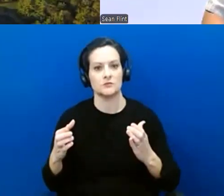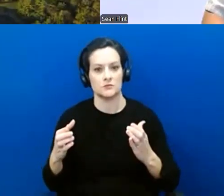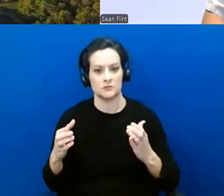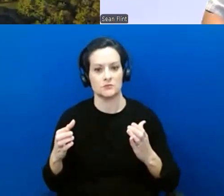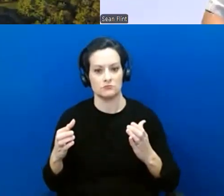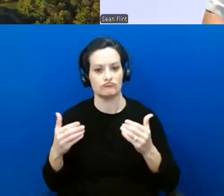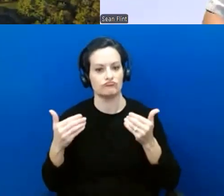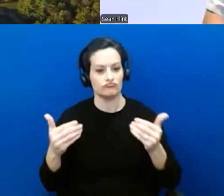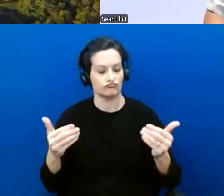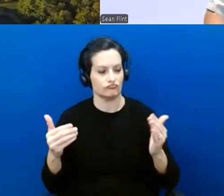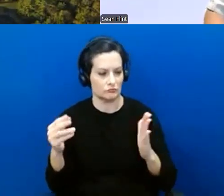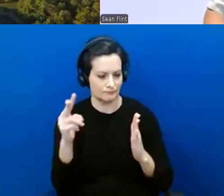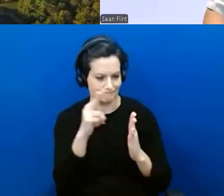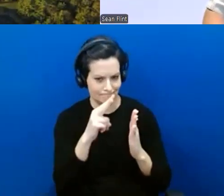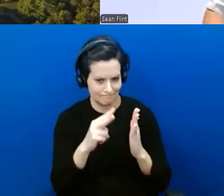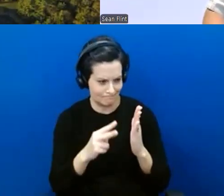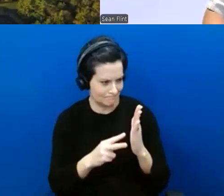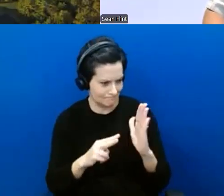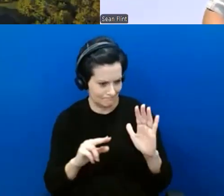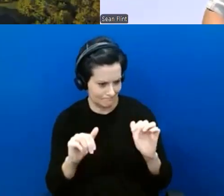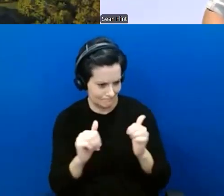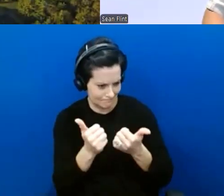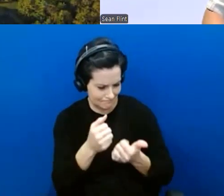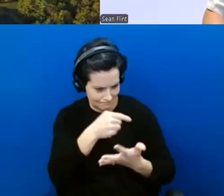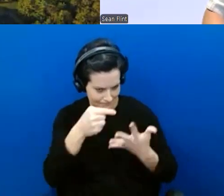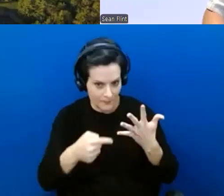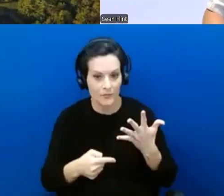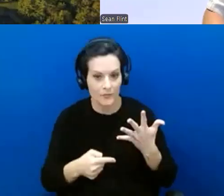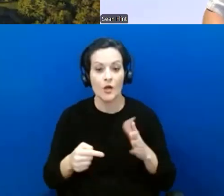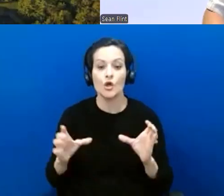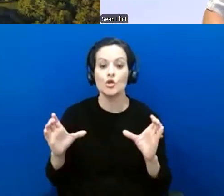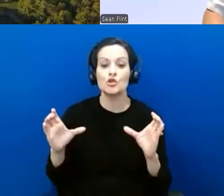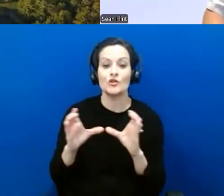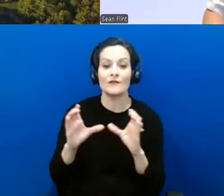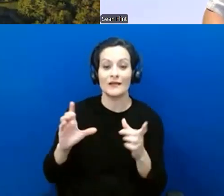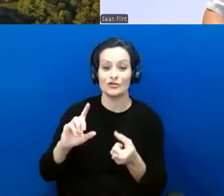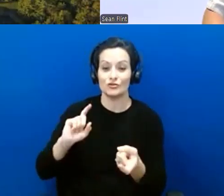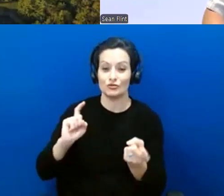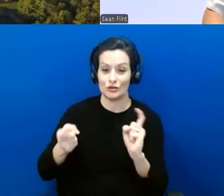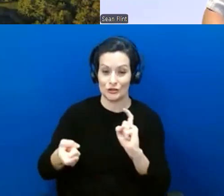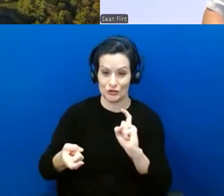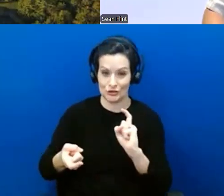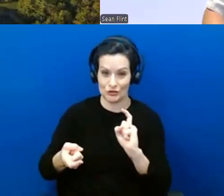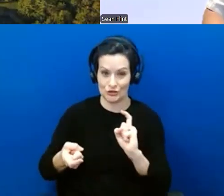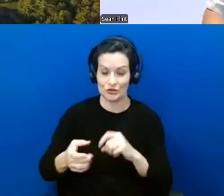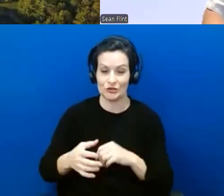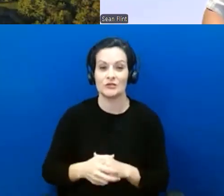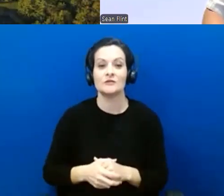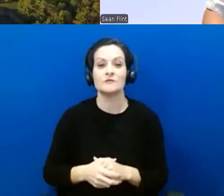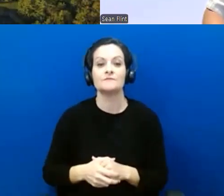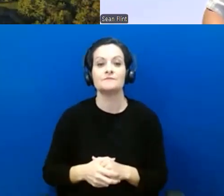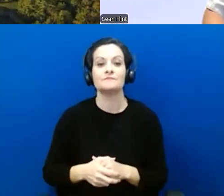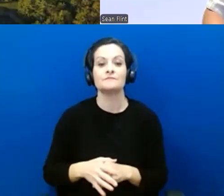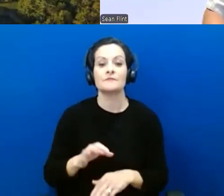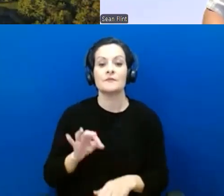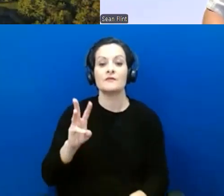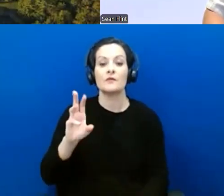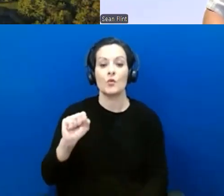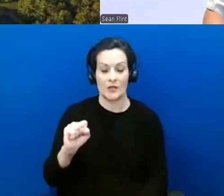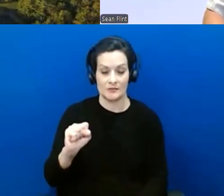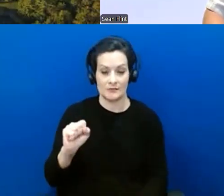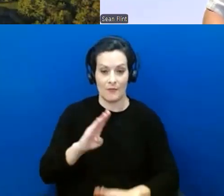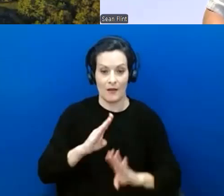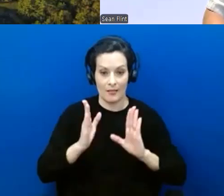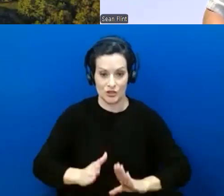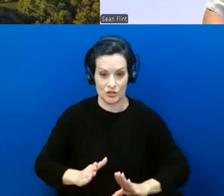basically challenge that, right? But when we went through certification, we changed that completely, and we brought in the fisheries biologists, the